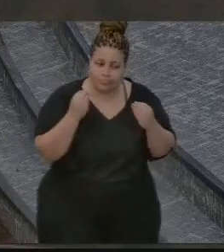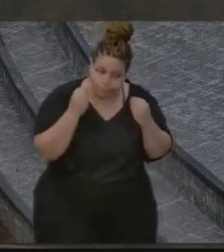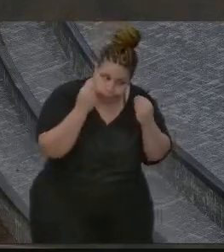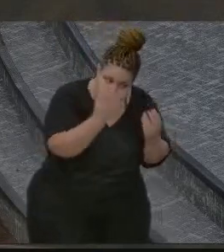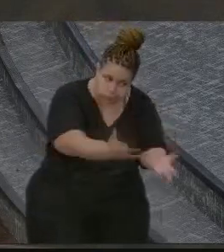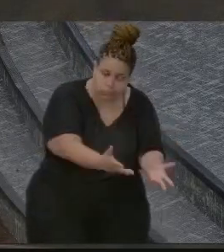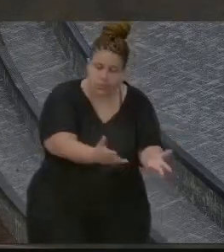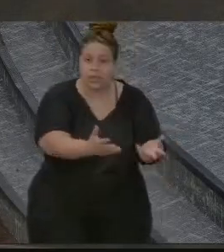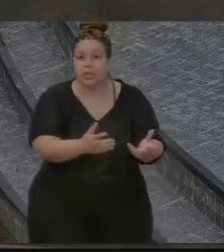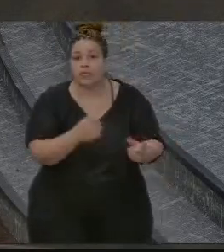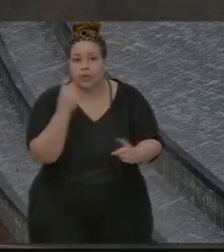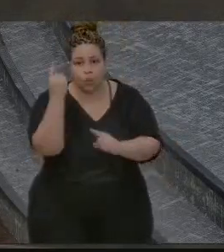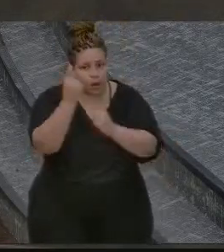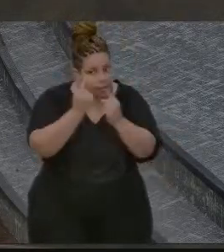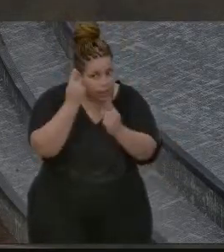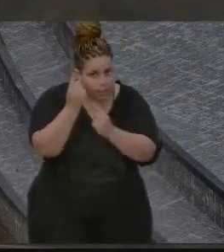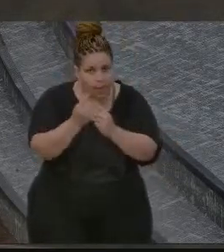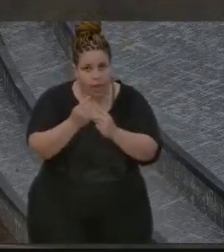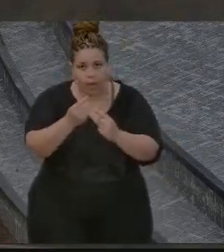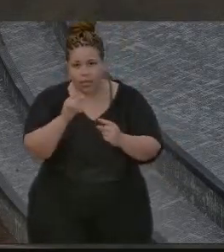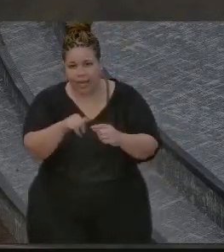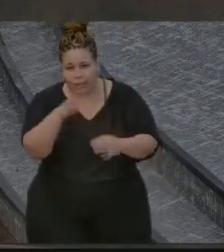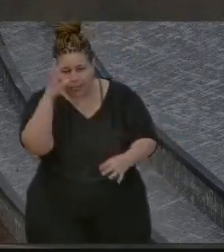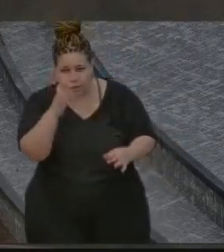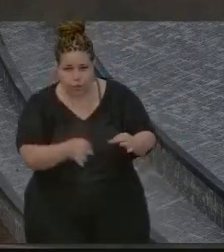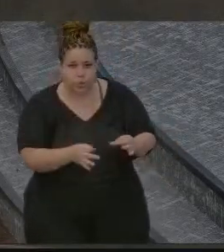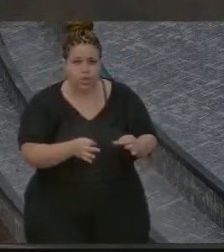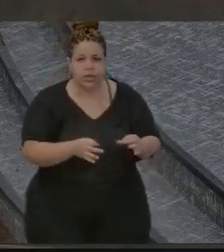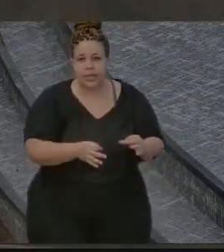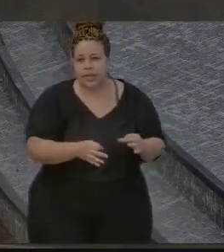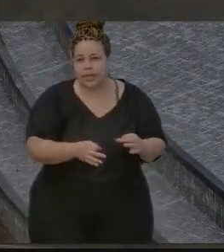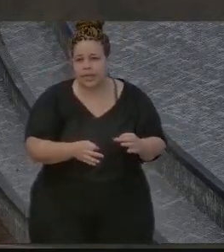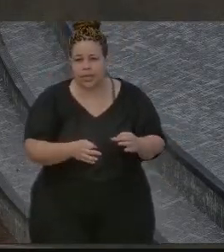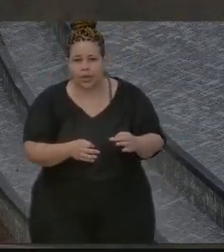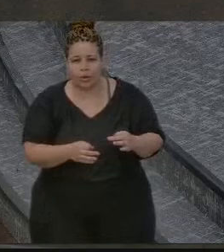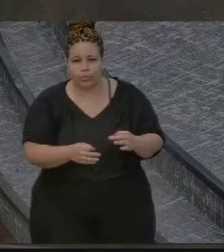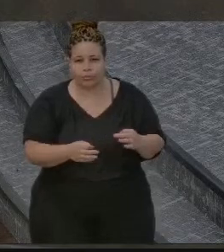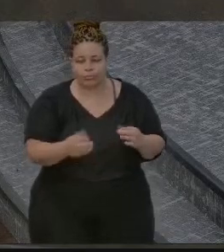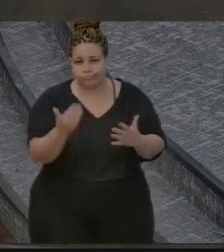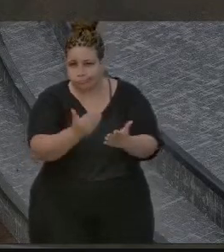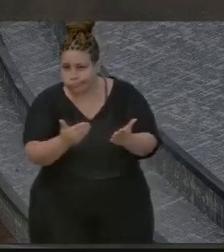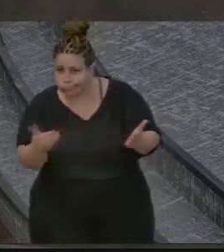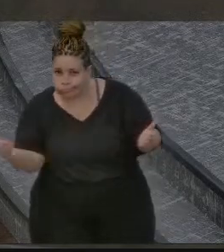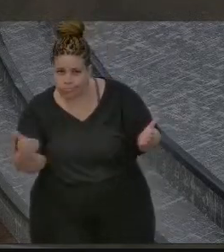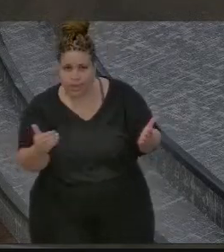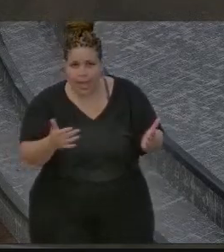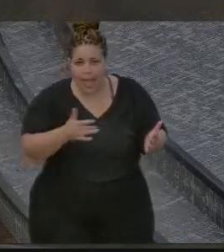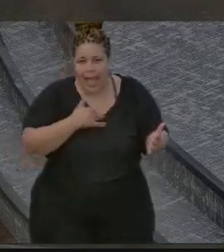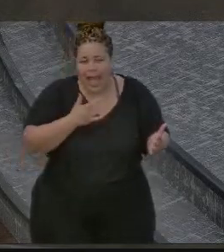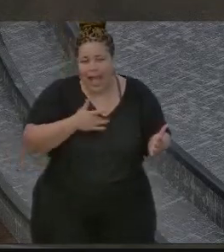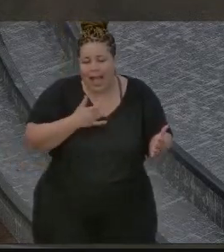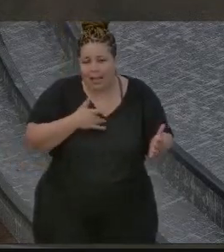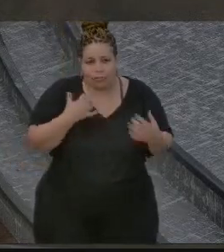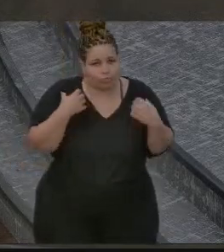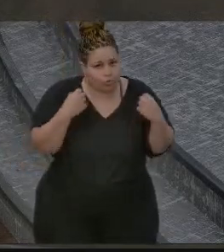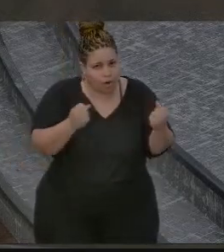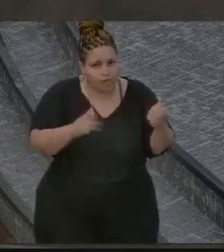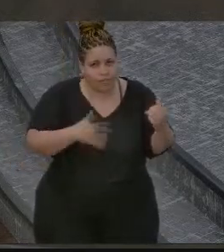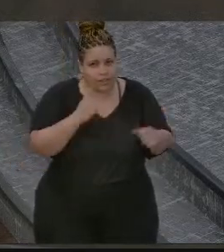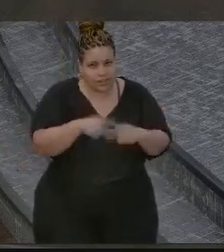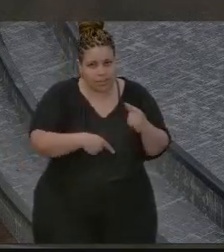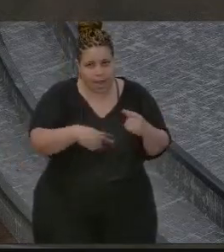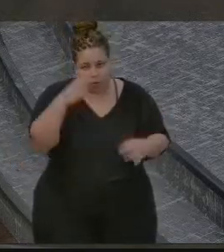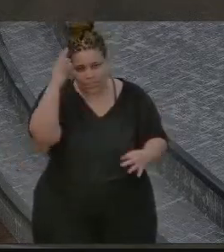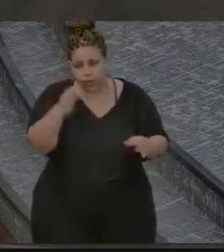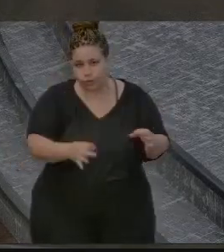as possibly resolution material. I typically have very strong feelings about resolutions, but just given